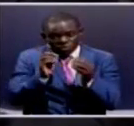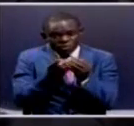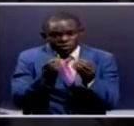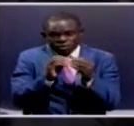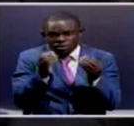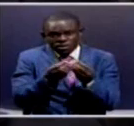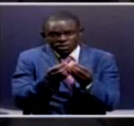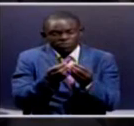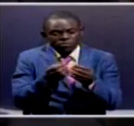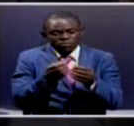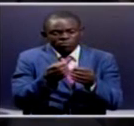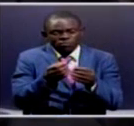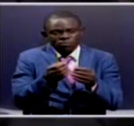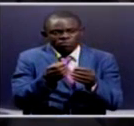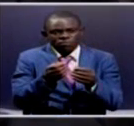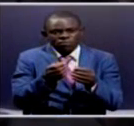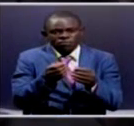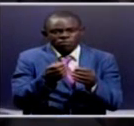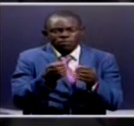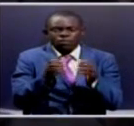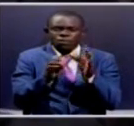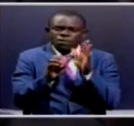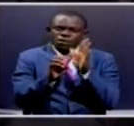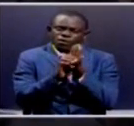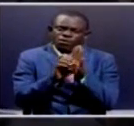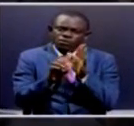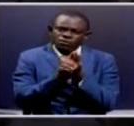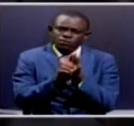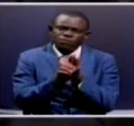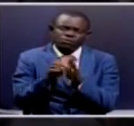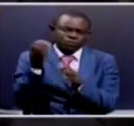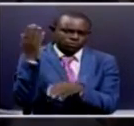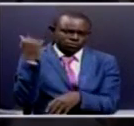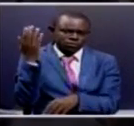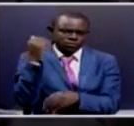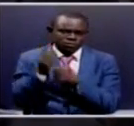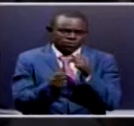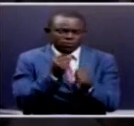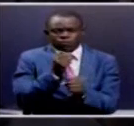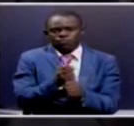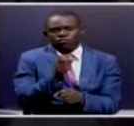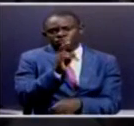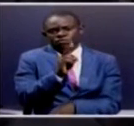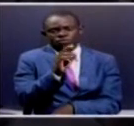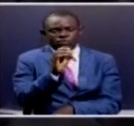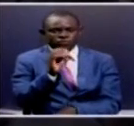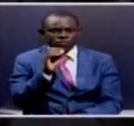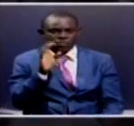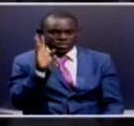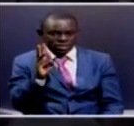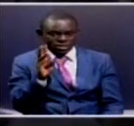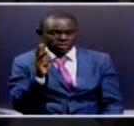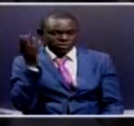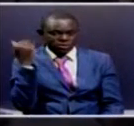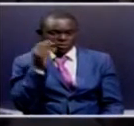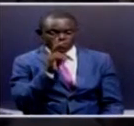example of the PF in 2006. When the debate of going for the NCC came up, I